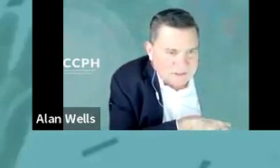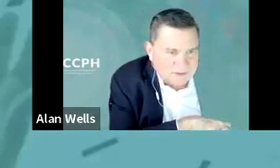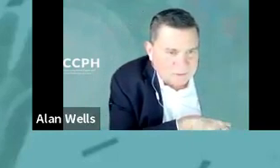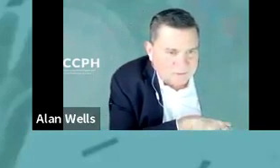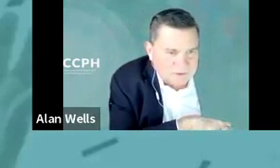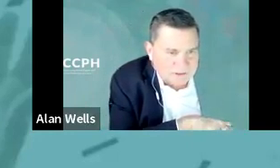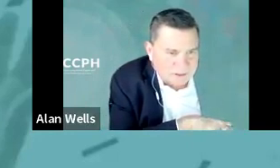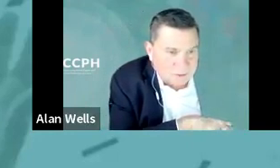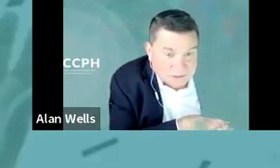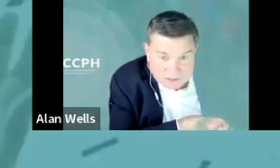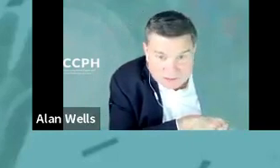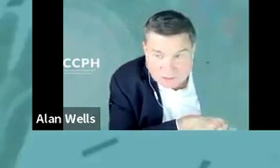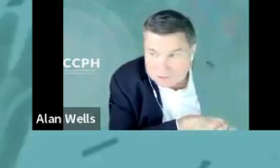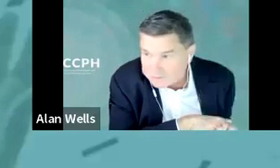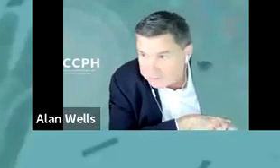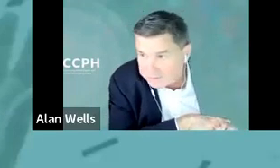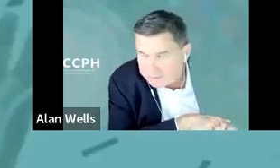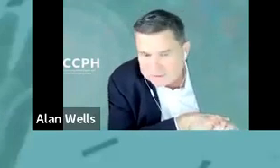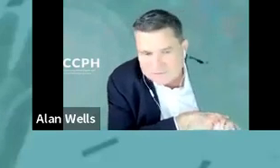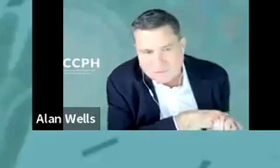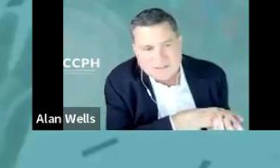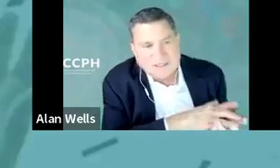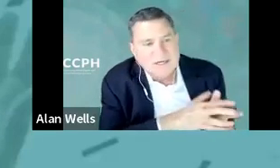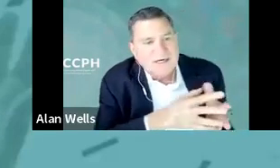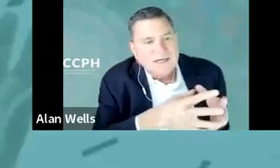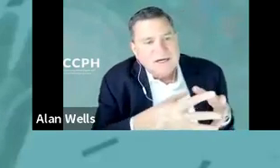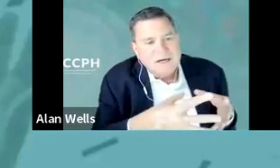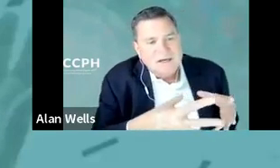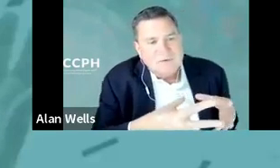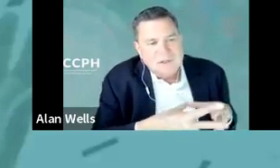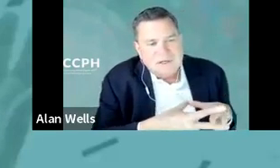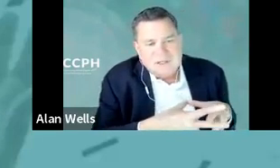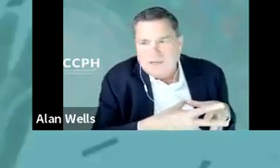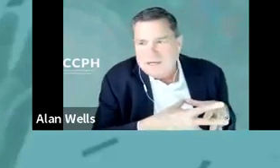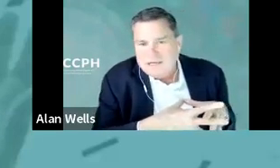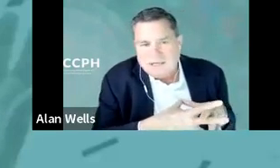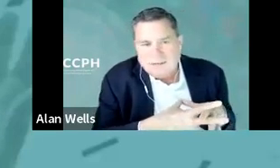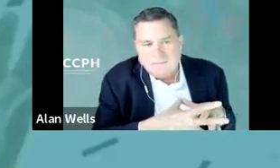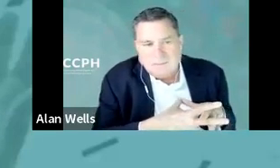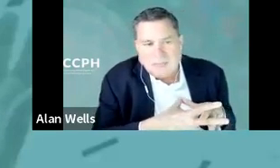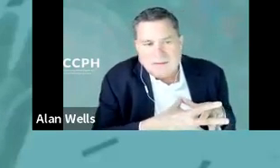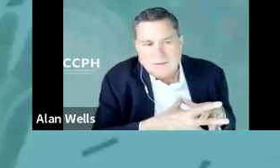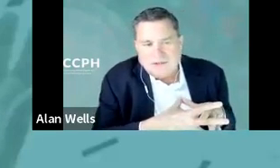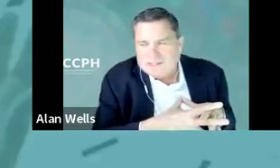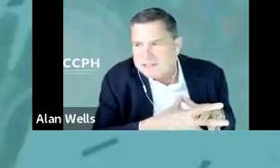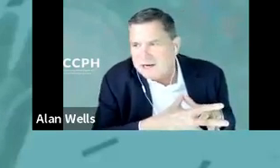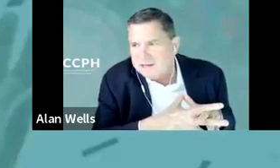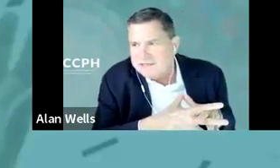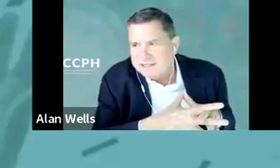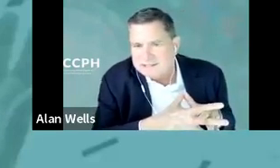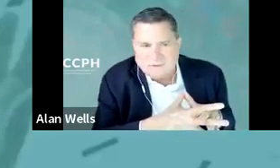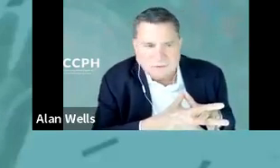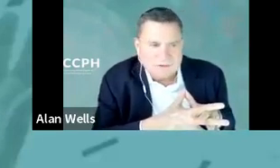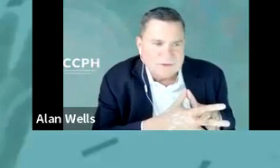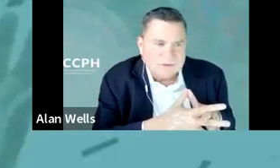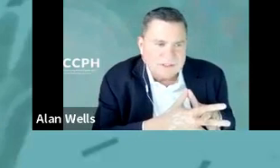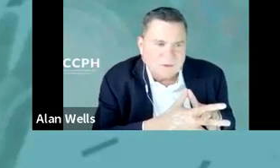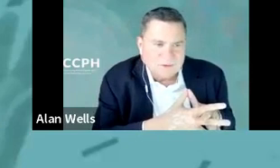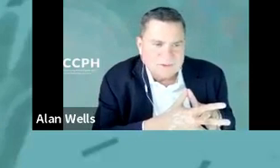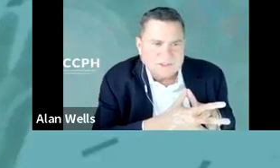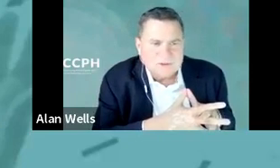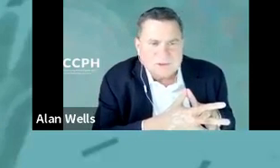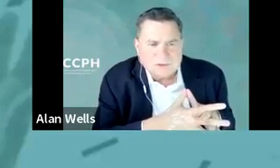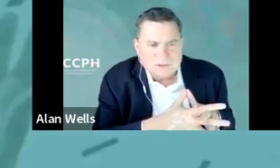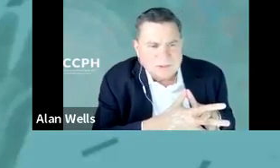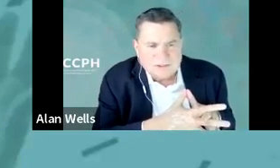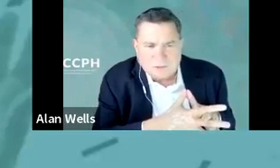universities in New Zealand also contributed for this. If we look at the beginning, what is the context of your community?